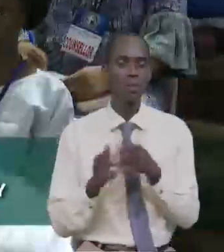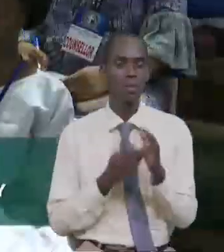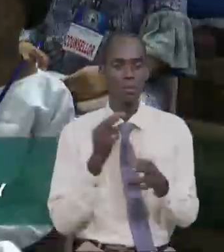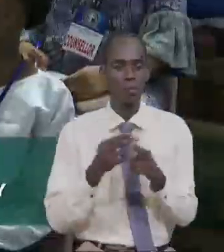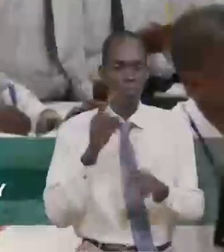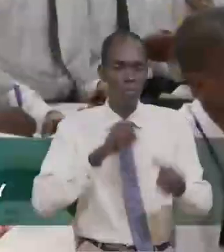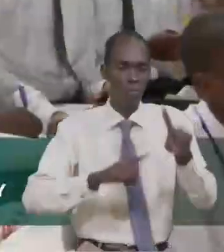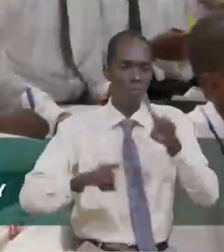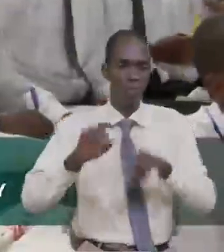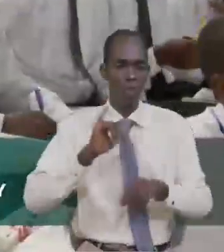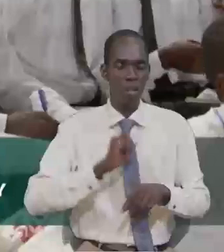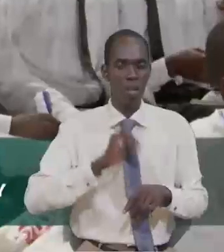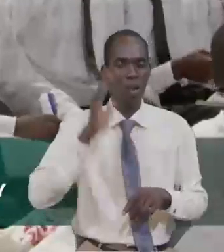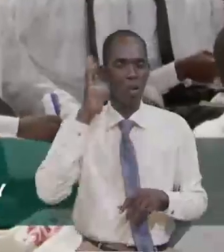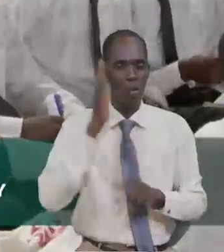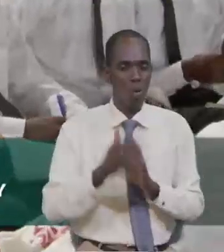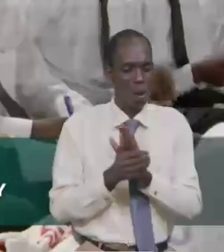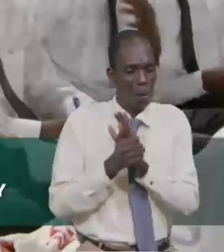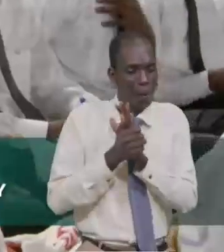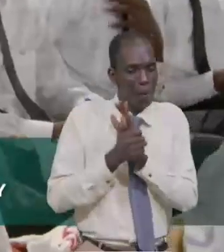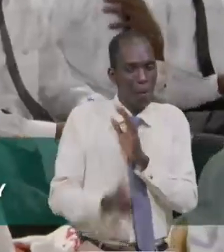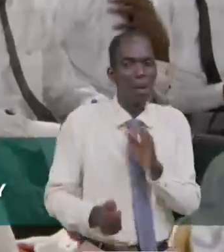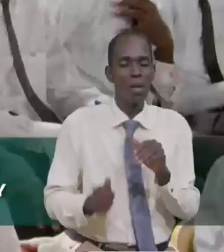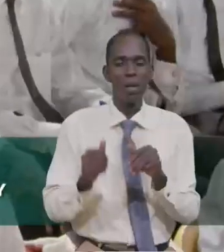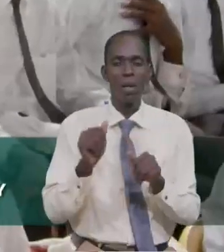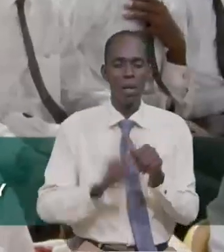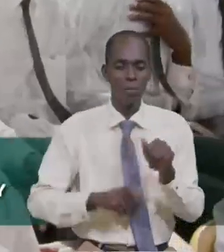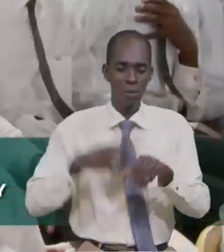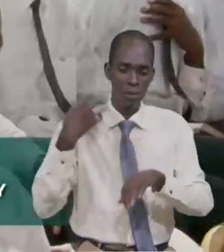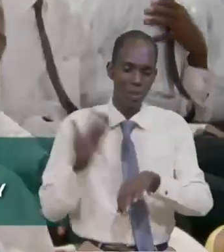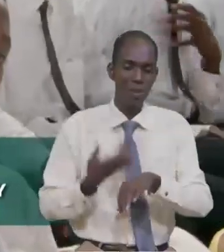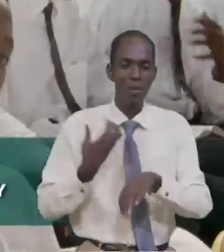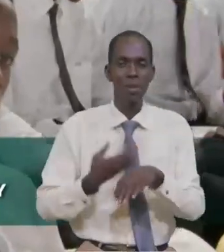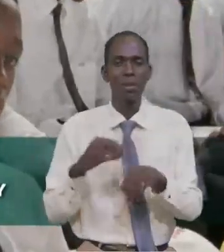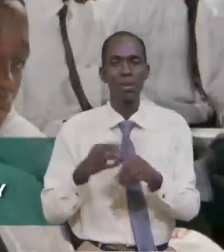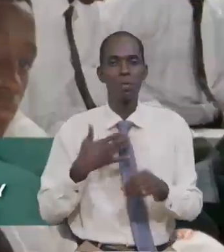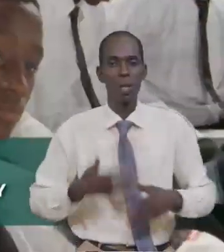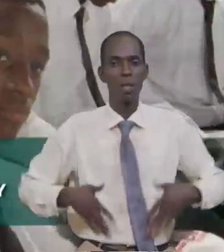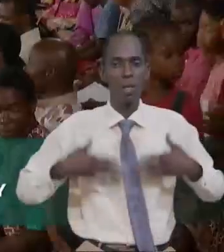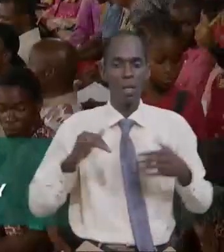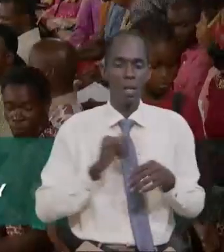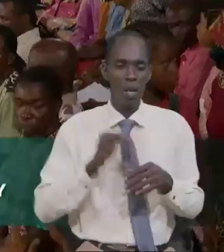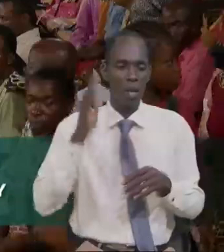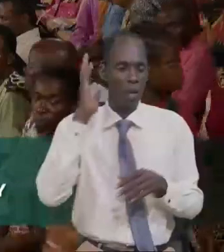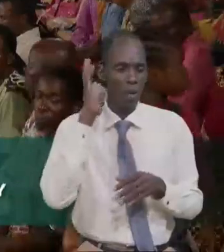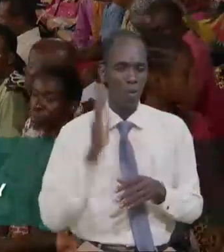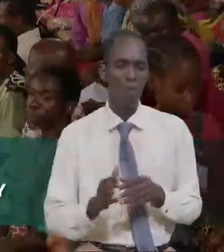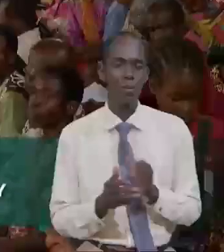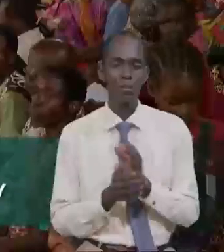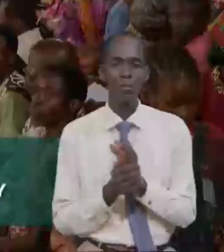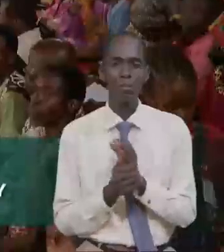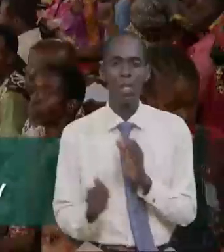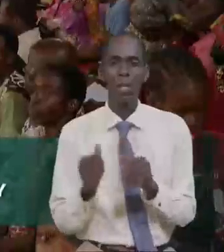master every challenge in my life. The past is gone. I said the past